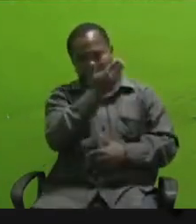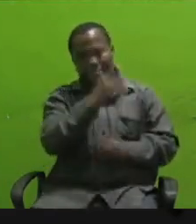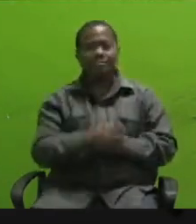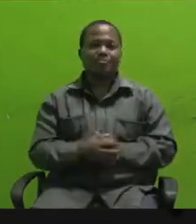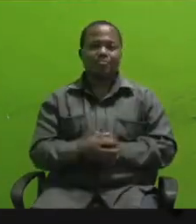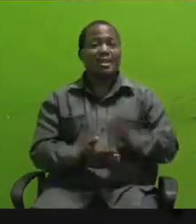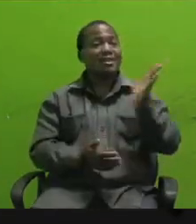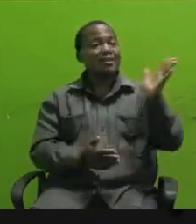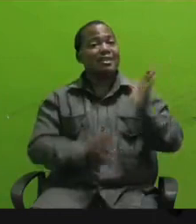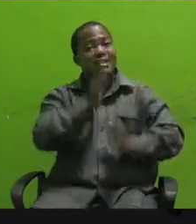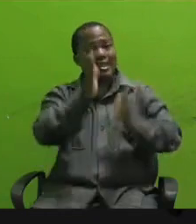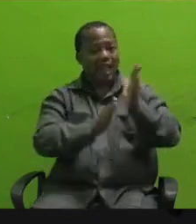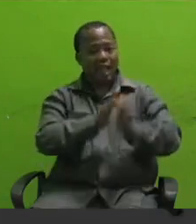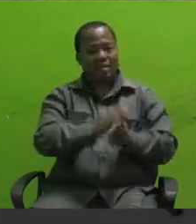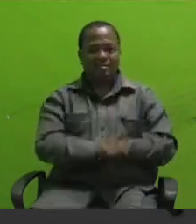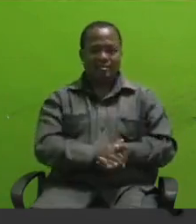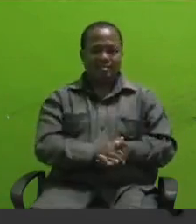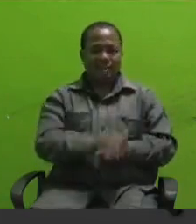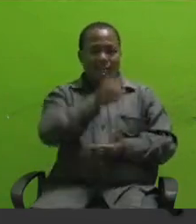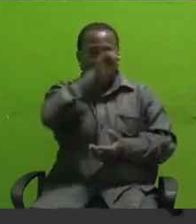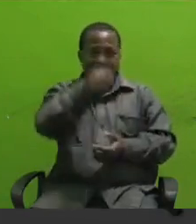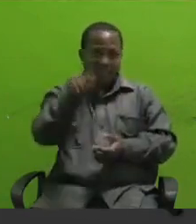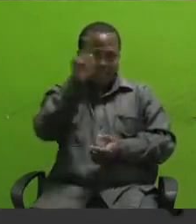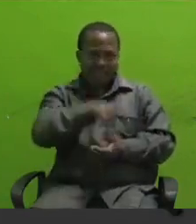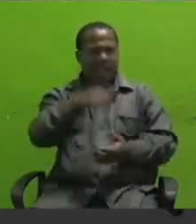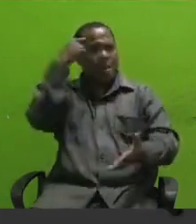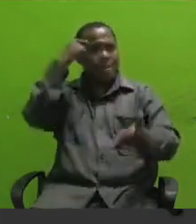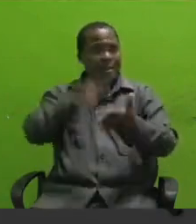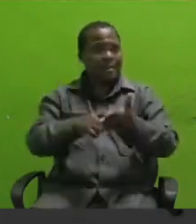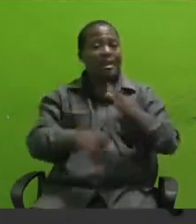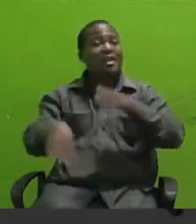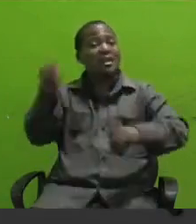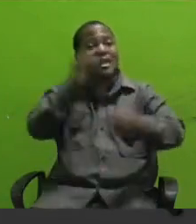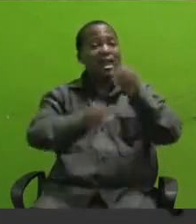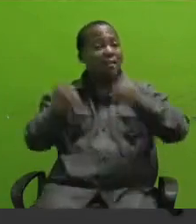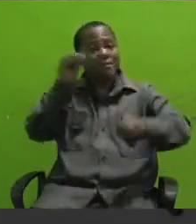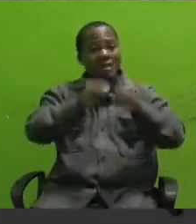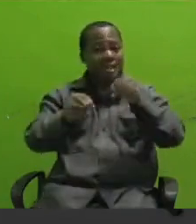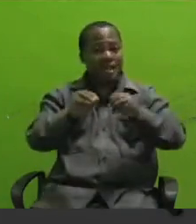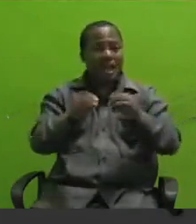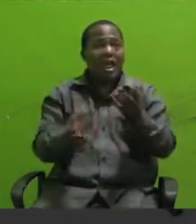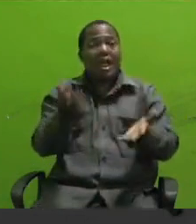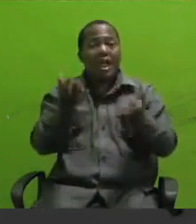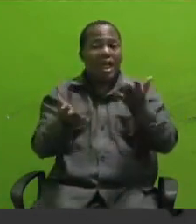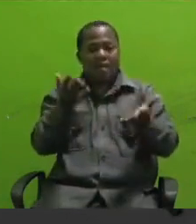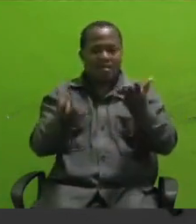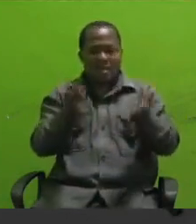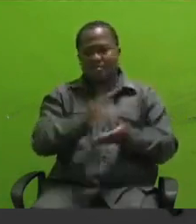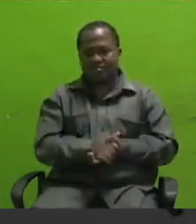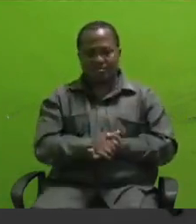Consistent with this sign mean that the chemical, whether